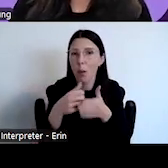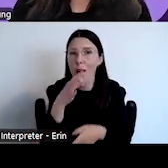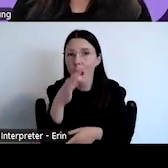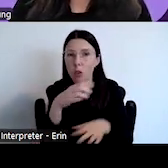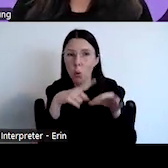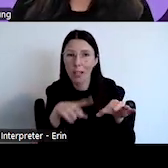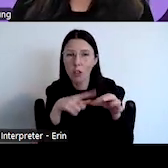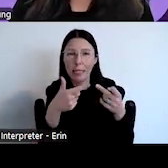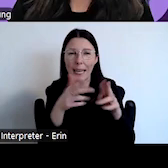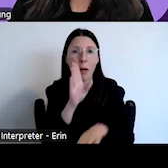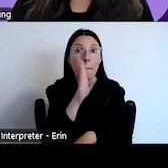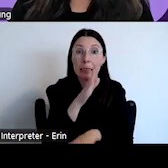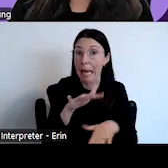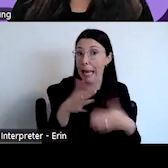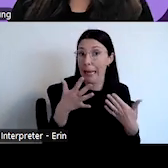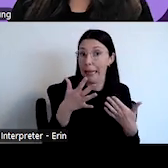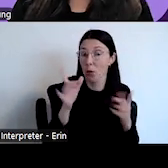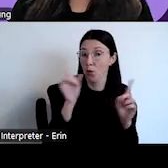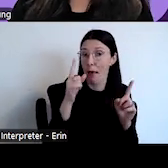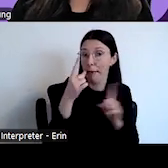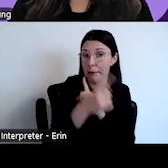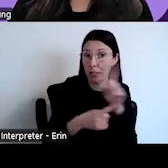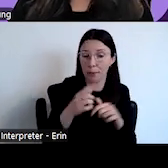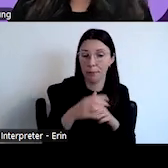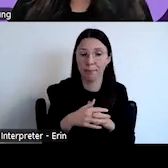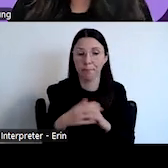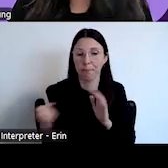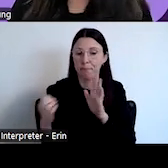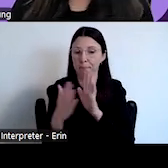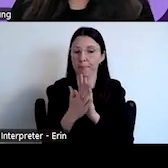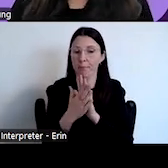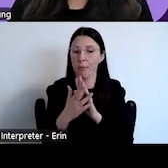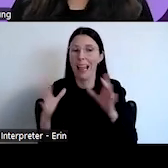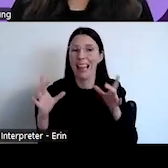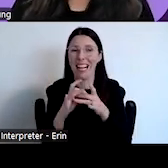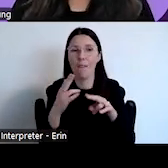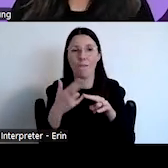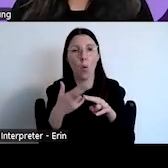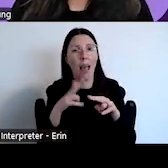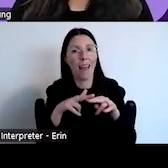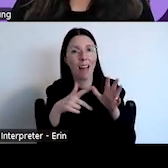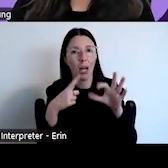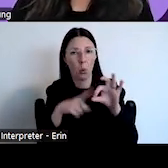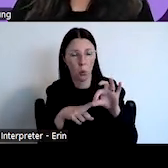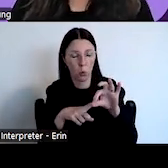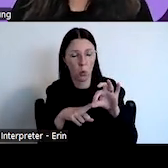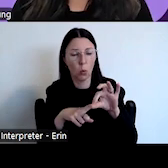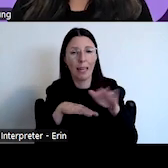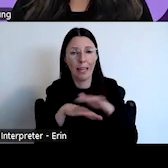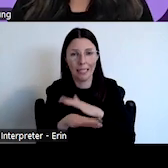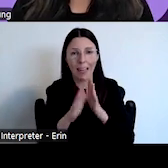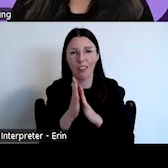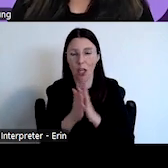info session. Alice has dropped the FAQ linked in the chat as well. You can also contact us with any of